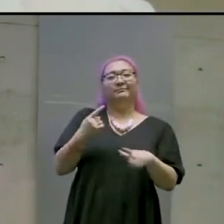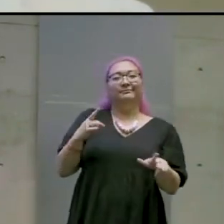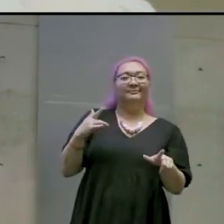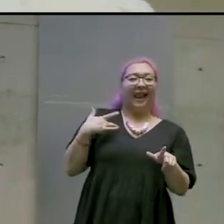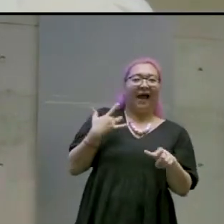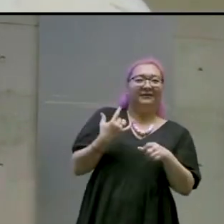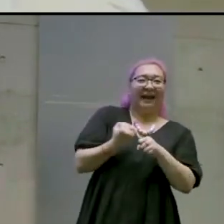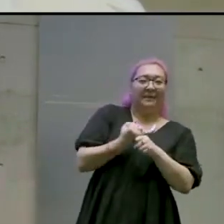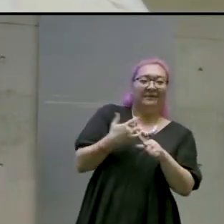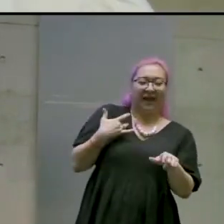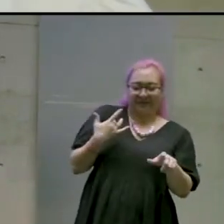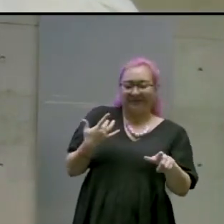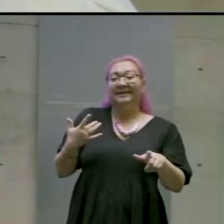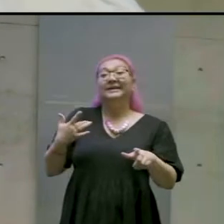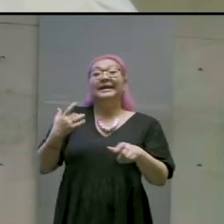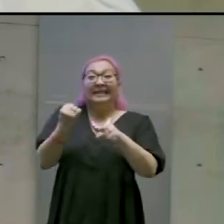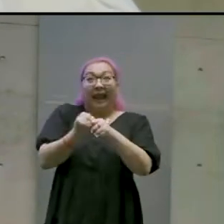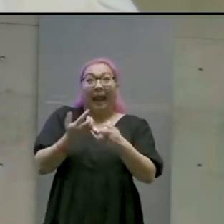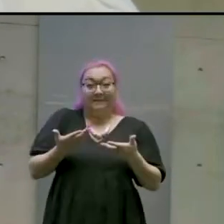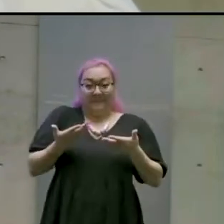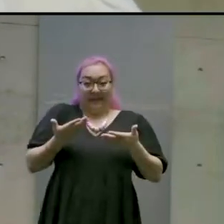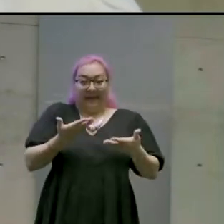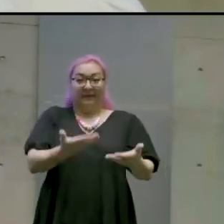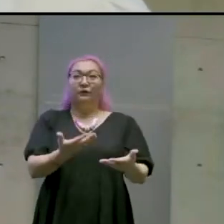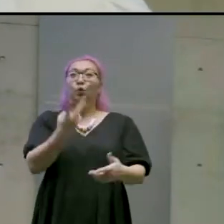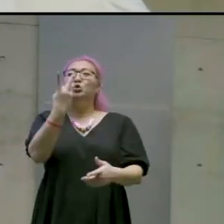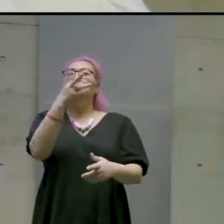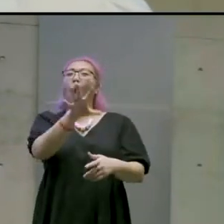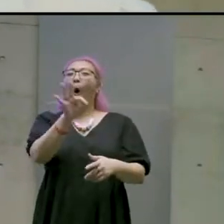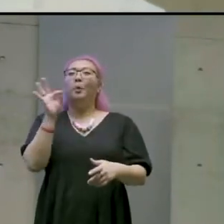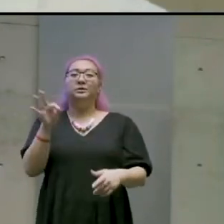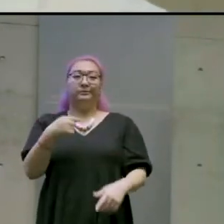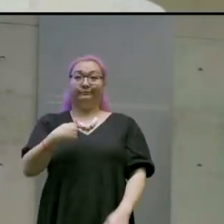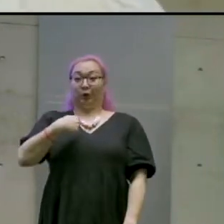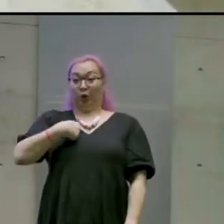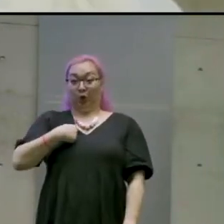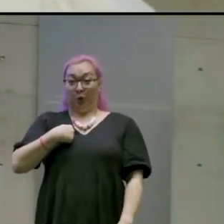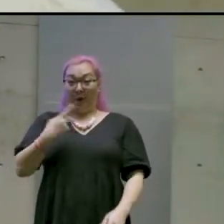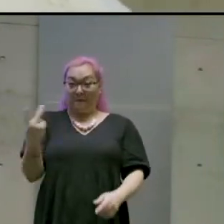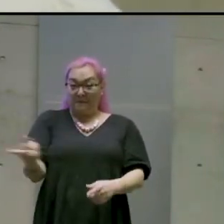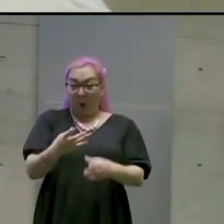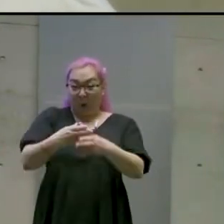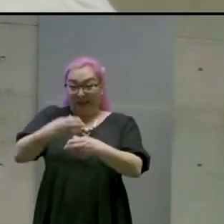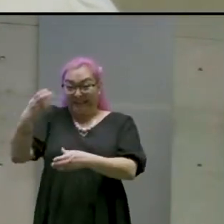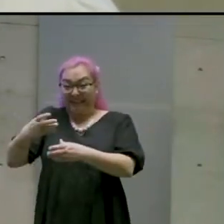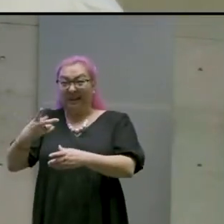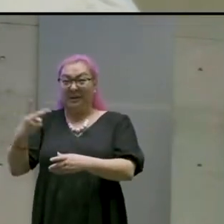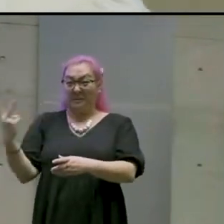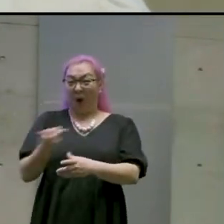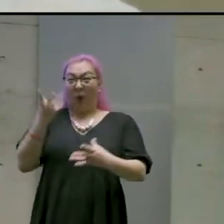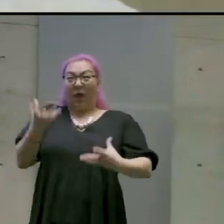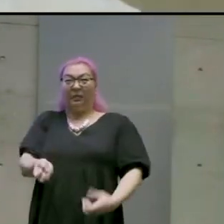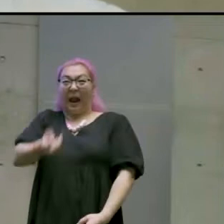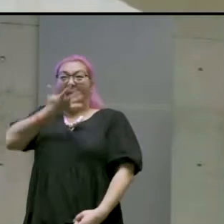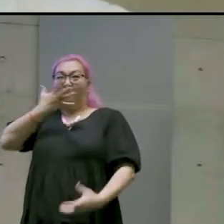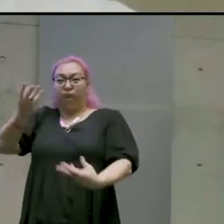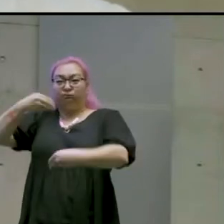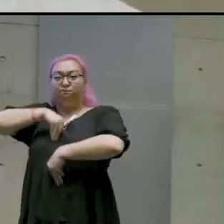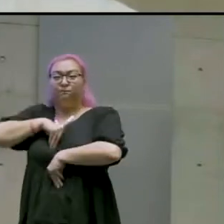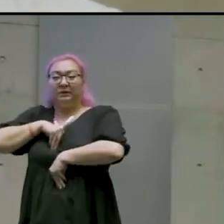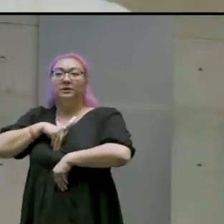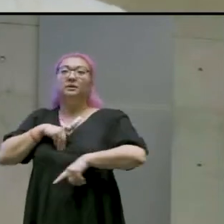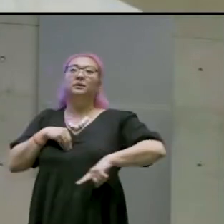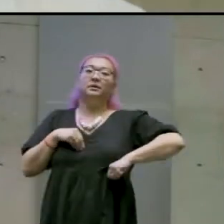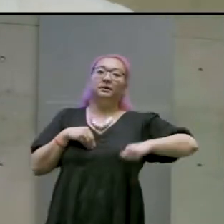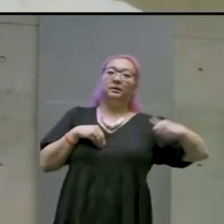2 options. One is you eat both beans, both tins, or your friend eats both tins, but one of you at least is